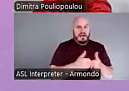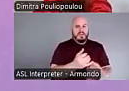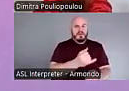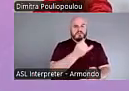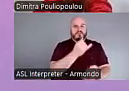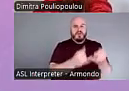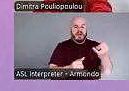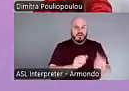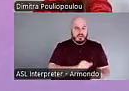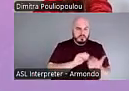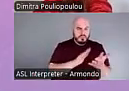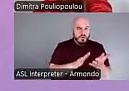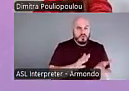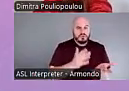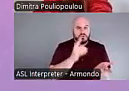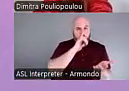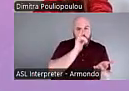feels.